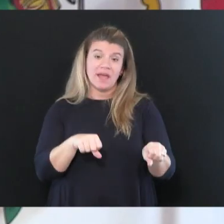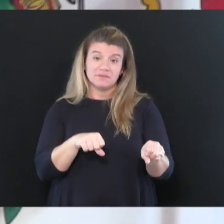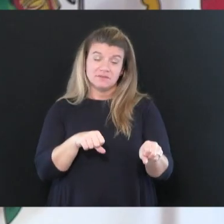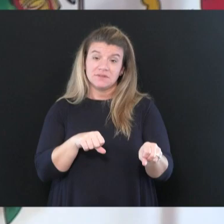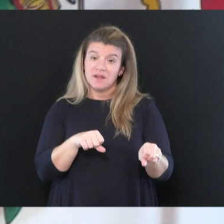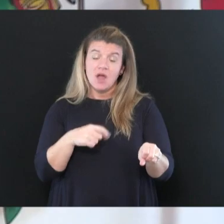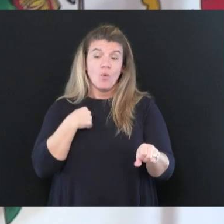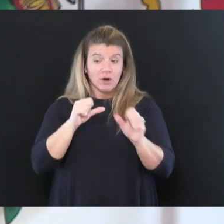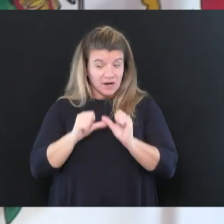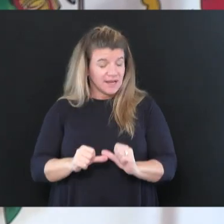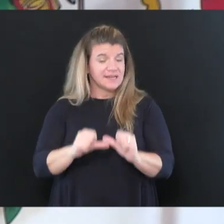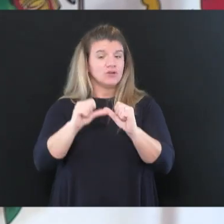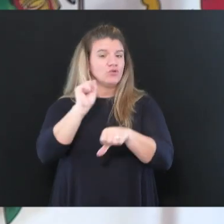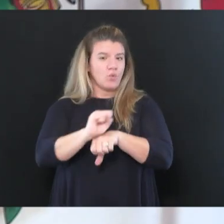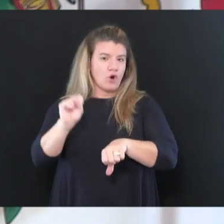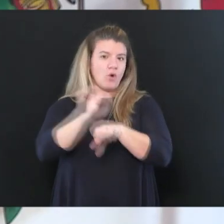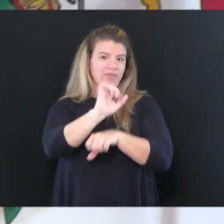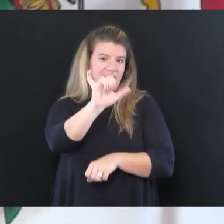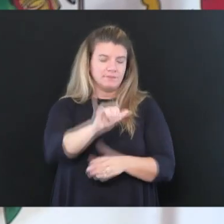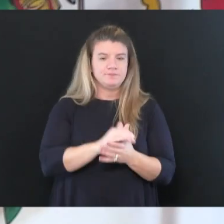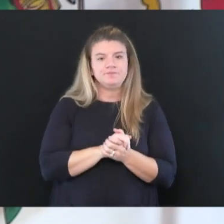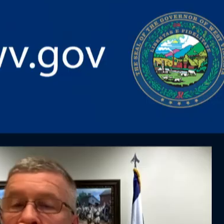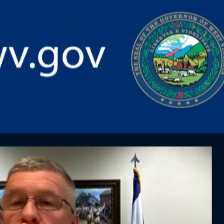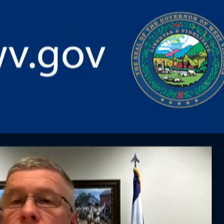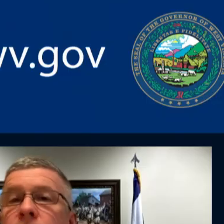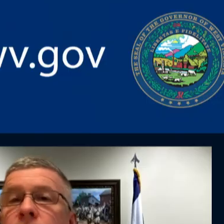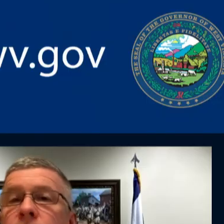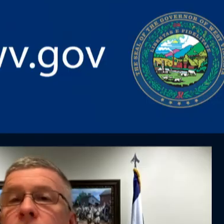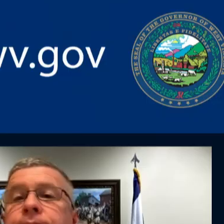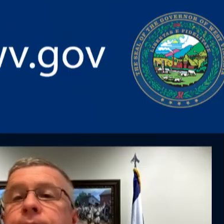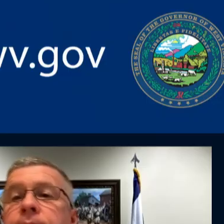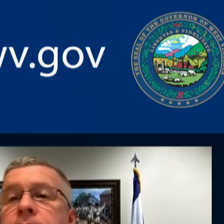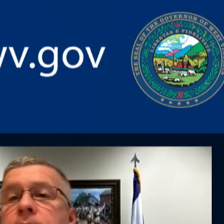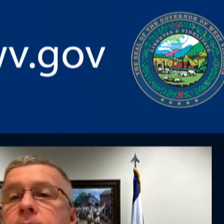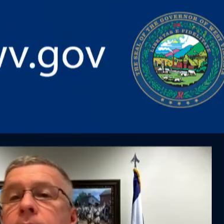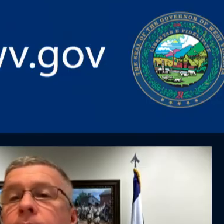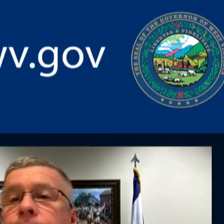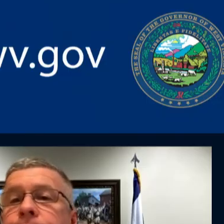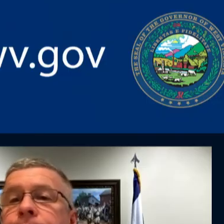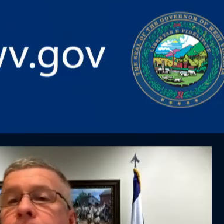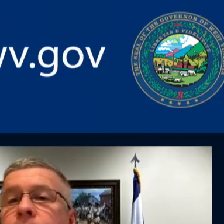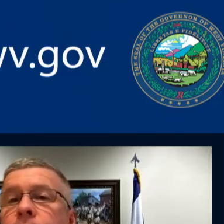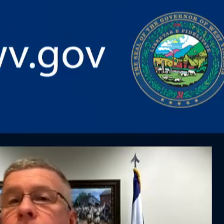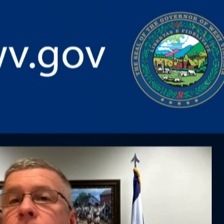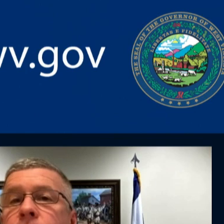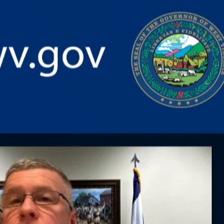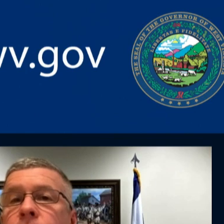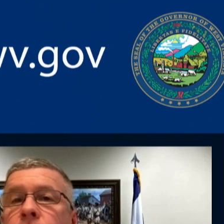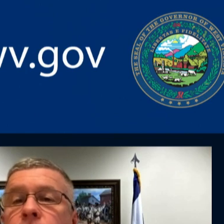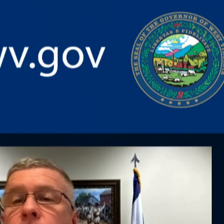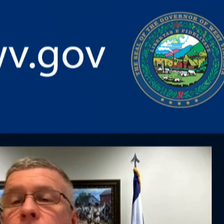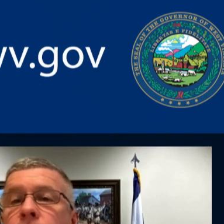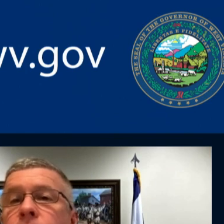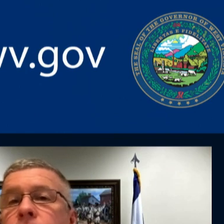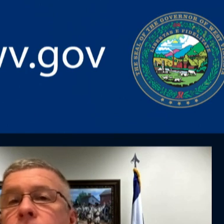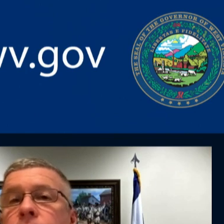we're continuing to work it. All right, thank you, Mark. Next to Brad McElhenney with West Virginia Metro News.